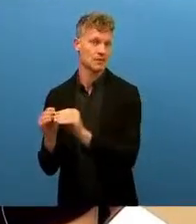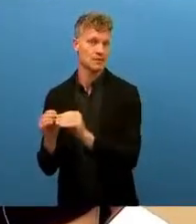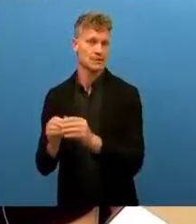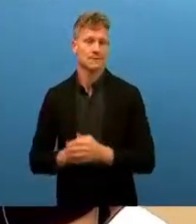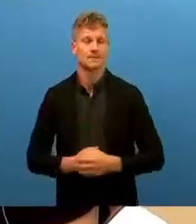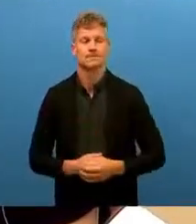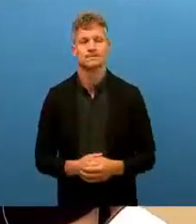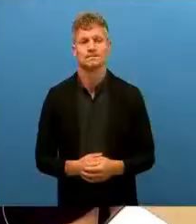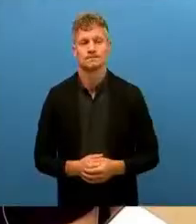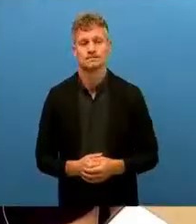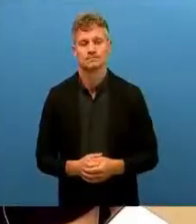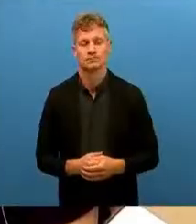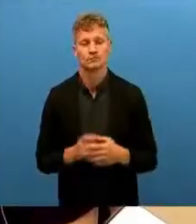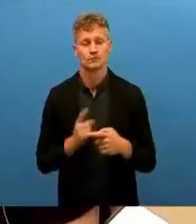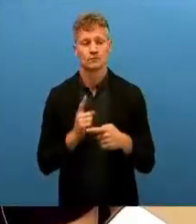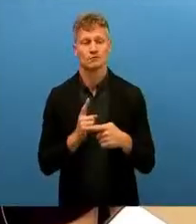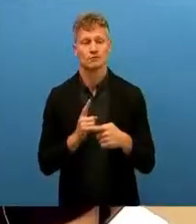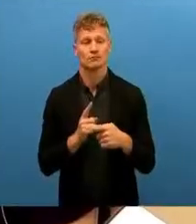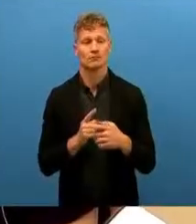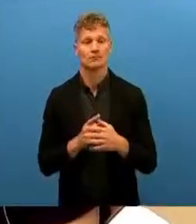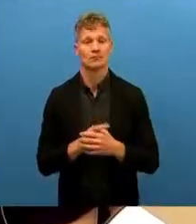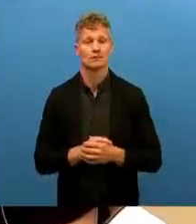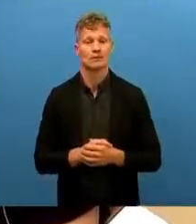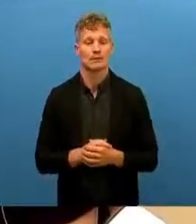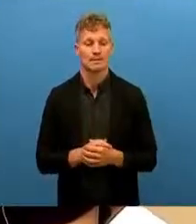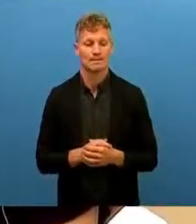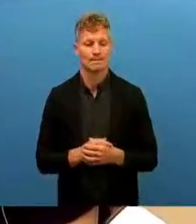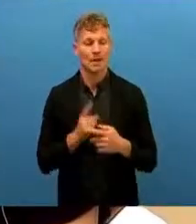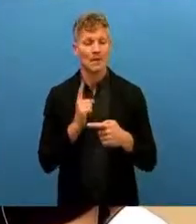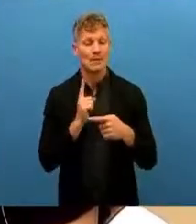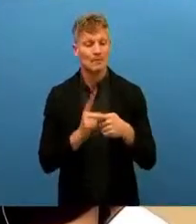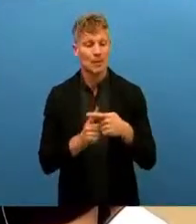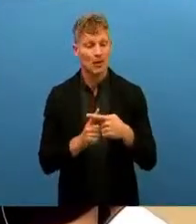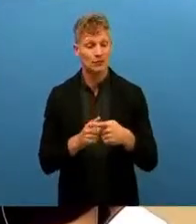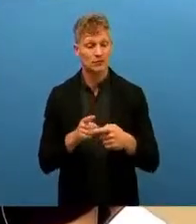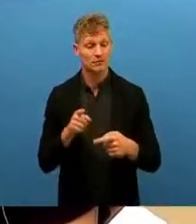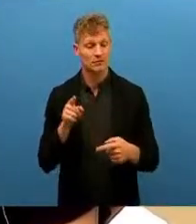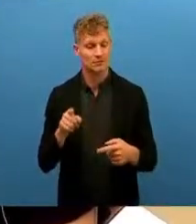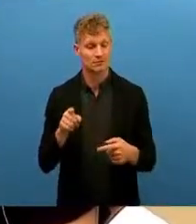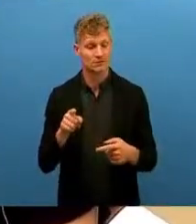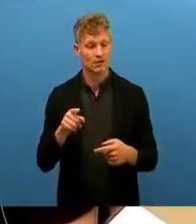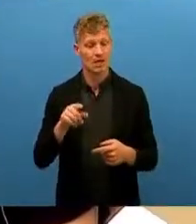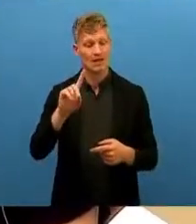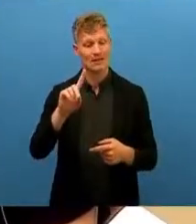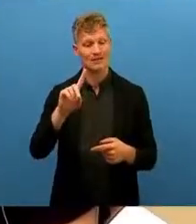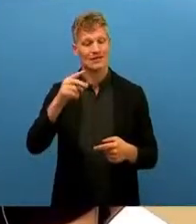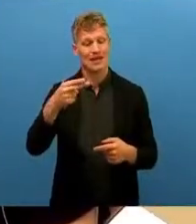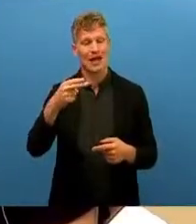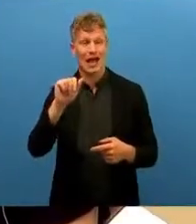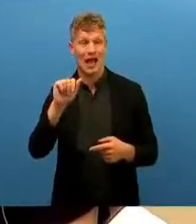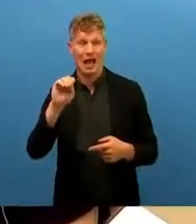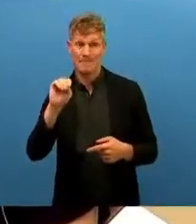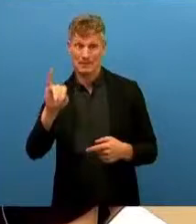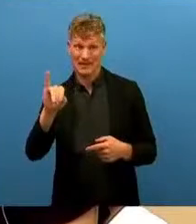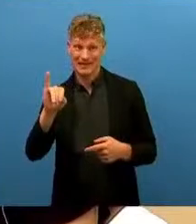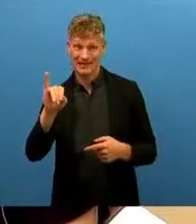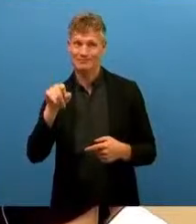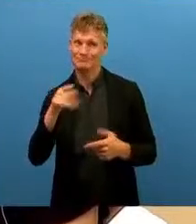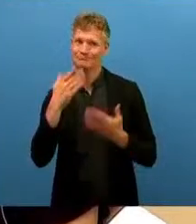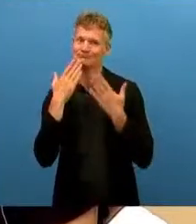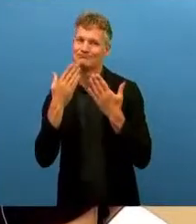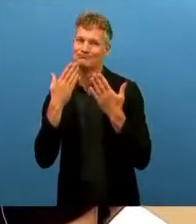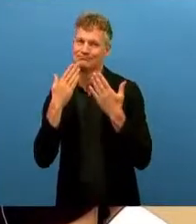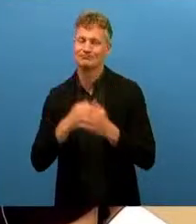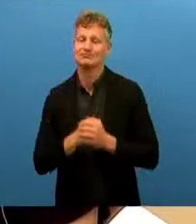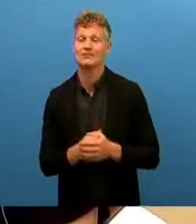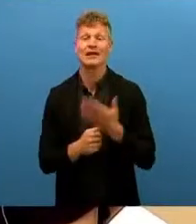Bino Moy Dea. As Indigenous co-facilitator for both meetings, we thank them for the joint